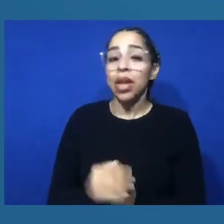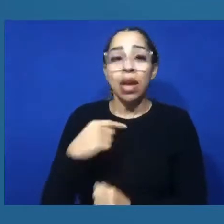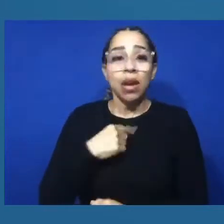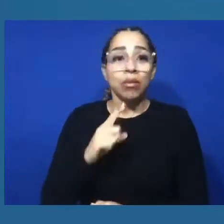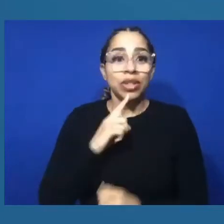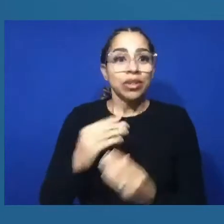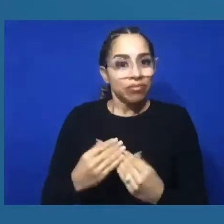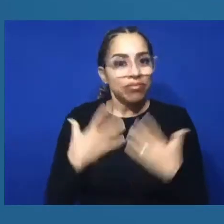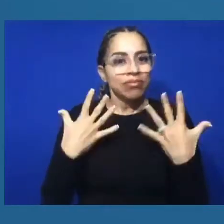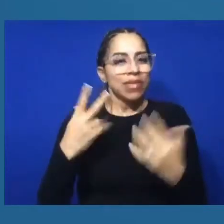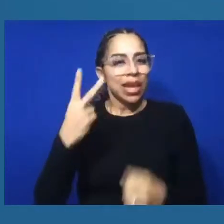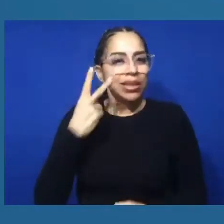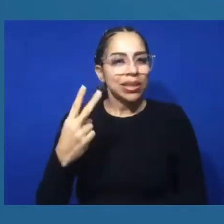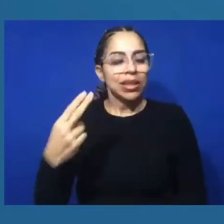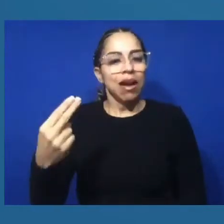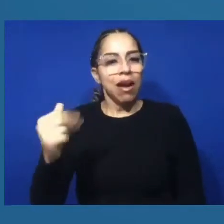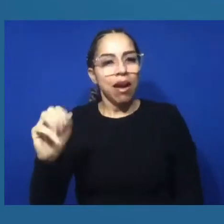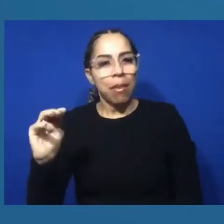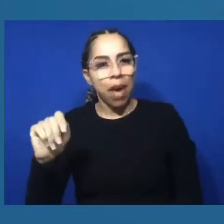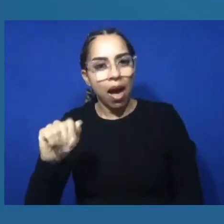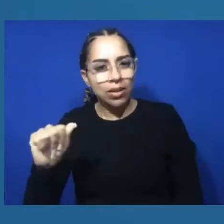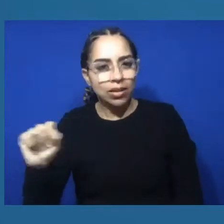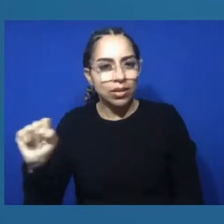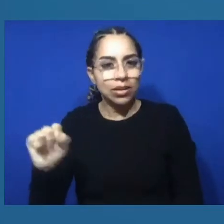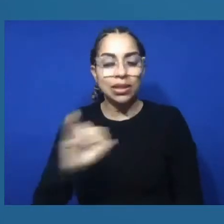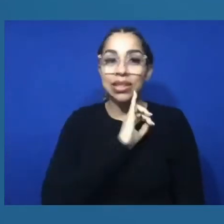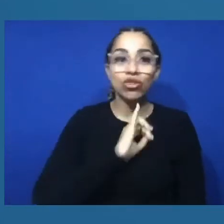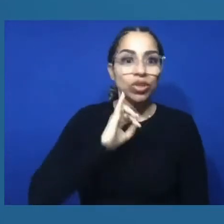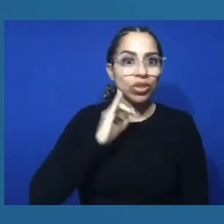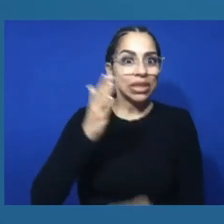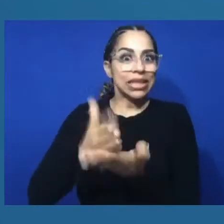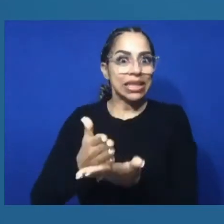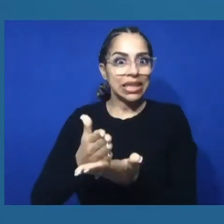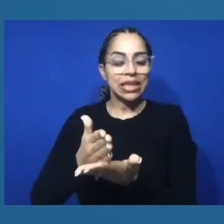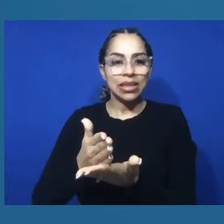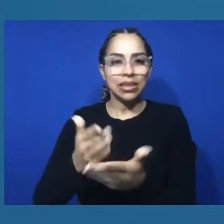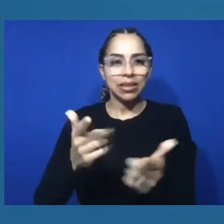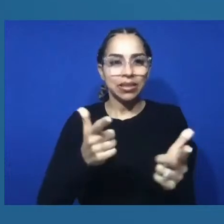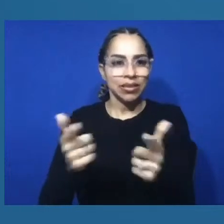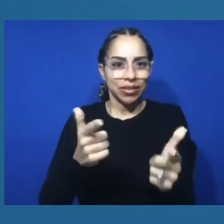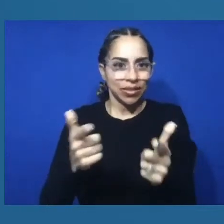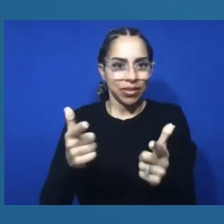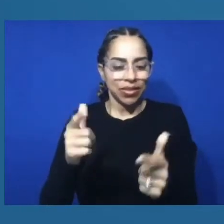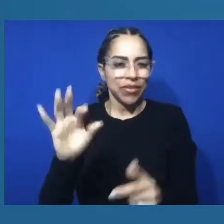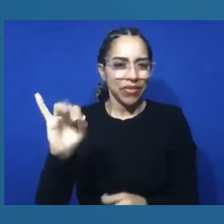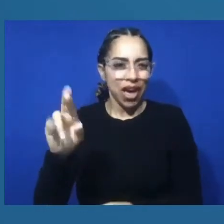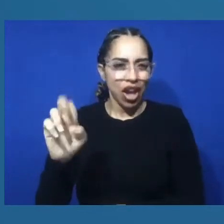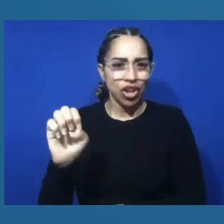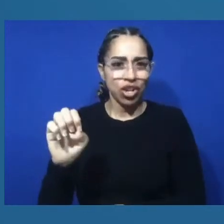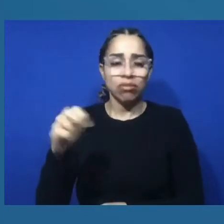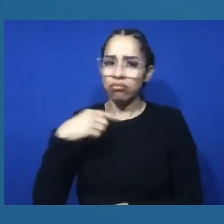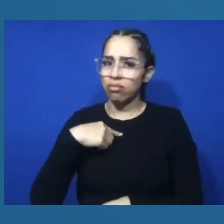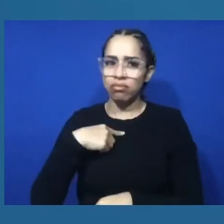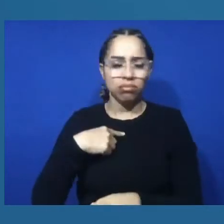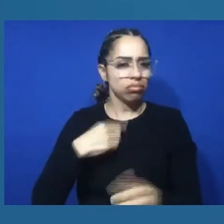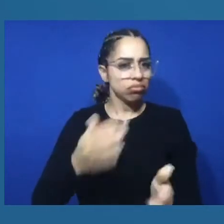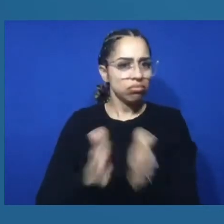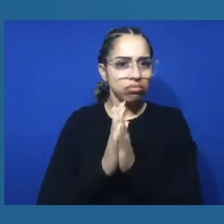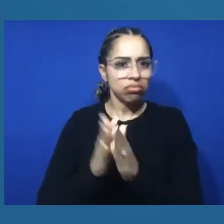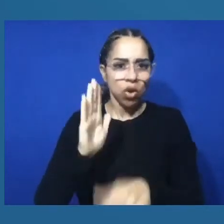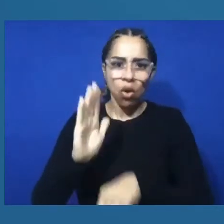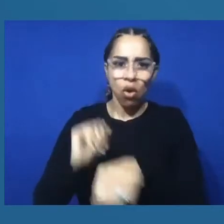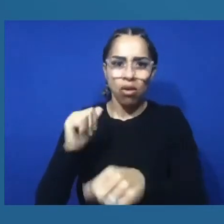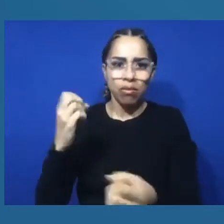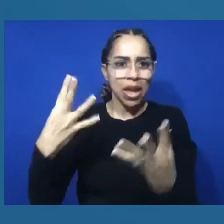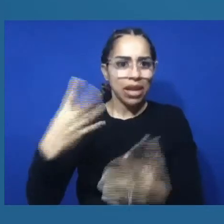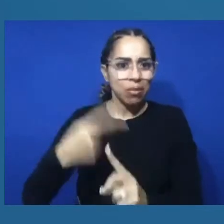ceasefire between Hamas and Israel. This is something I've called for many, many months over the last year since the horrific,